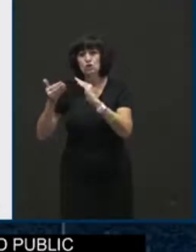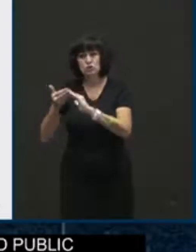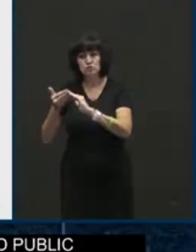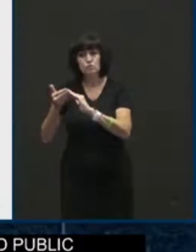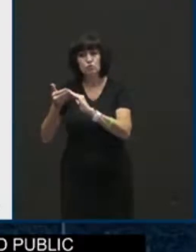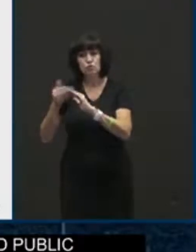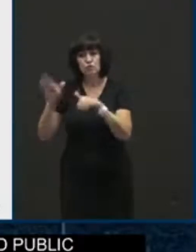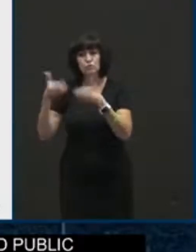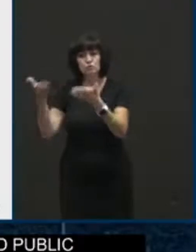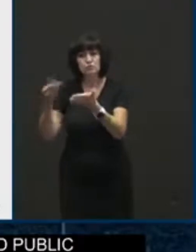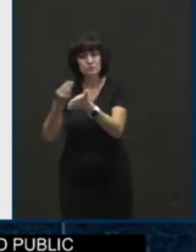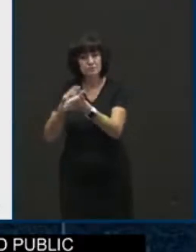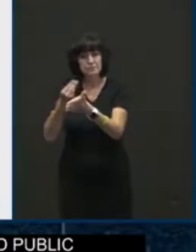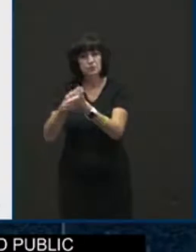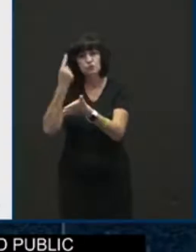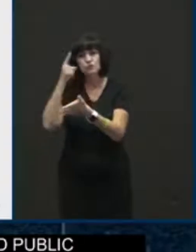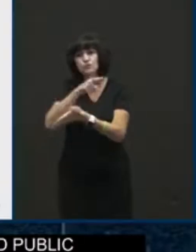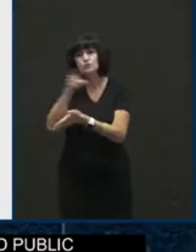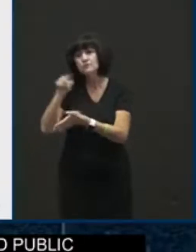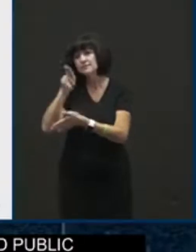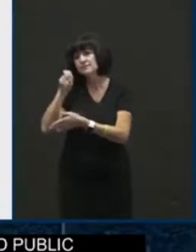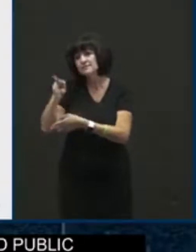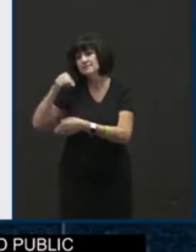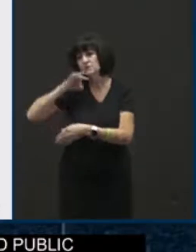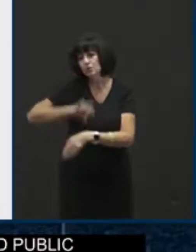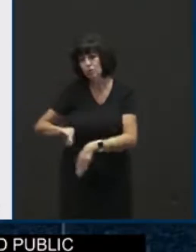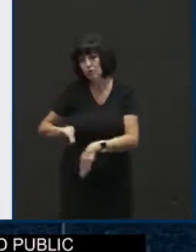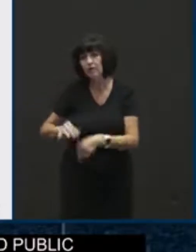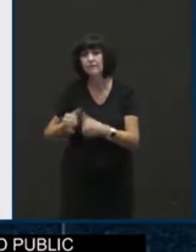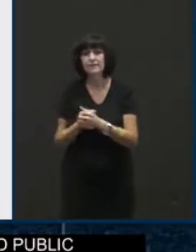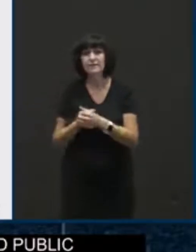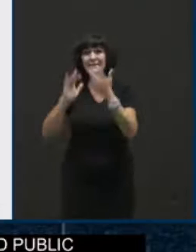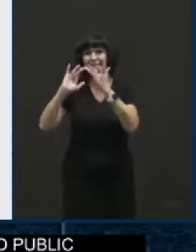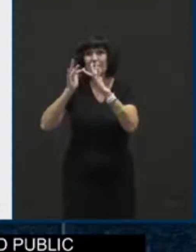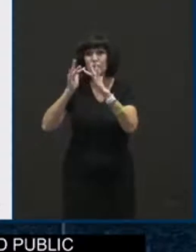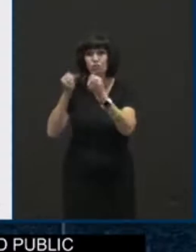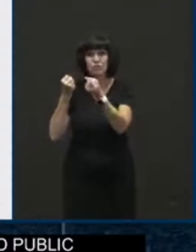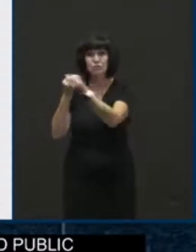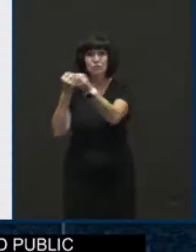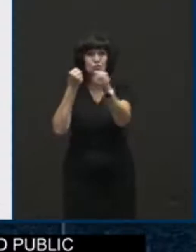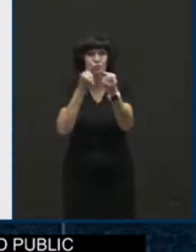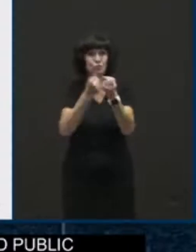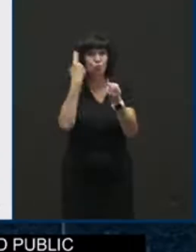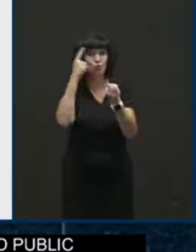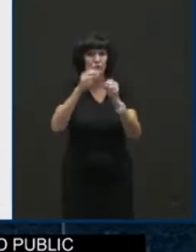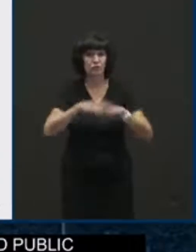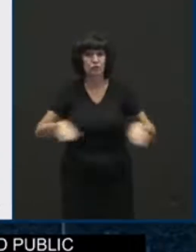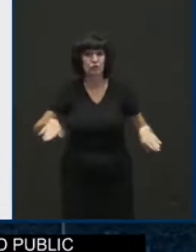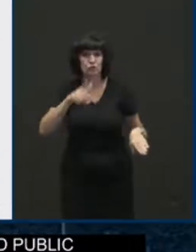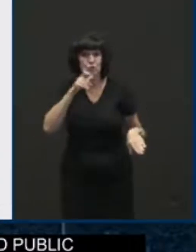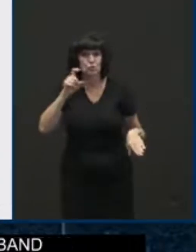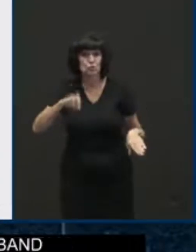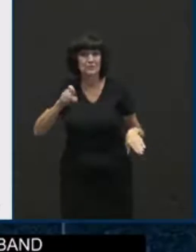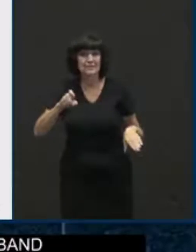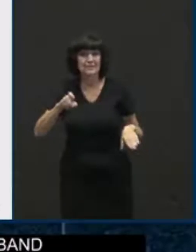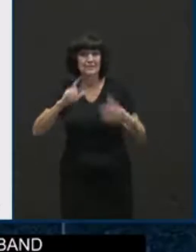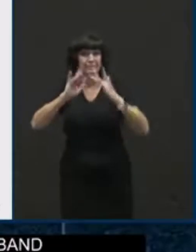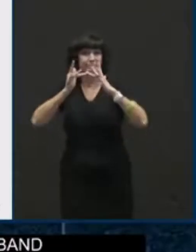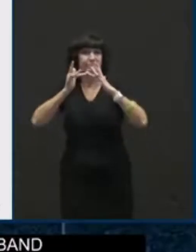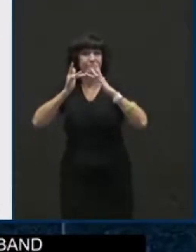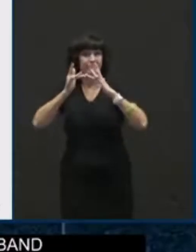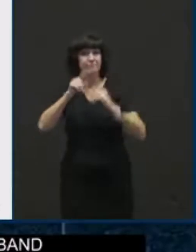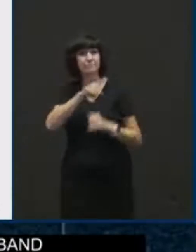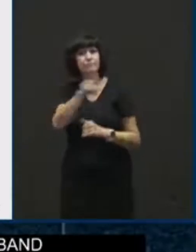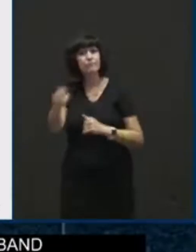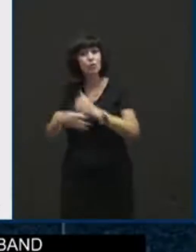for nonprofits, broadband infrastructure for children and low-income families that